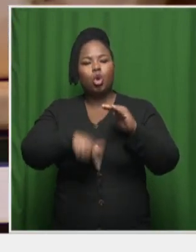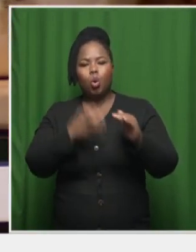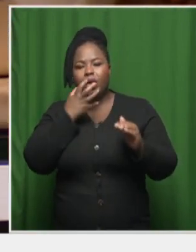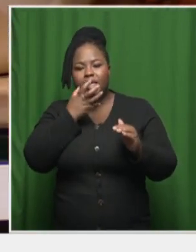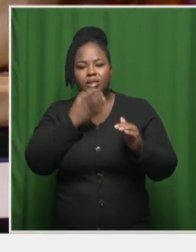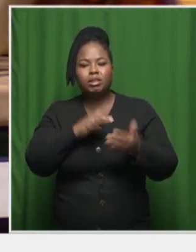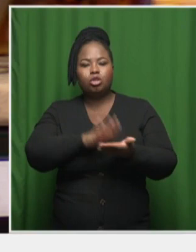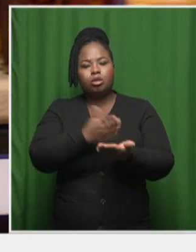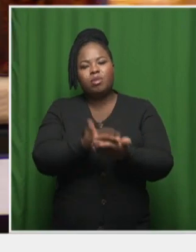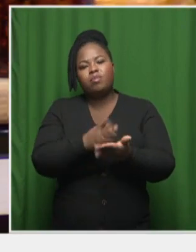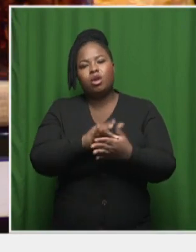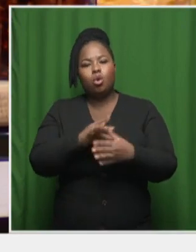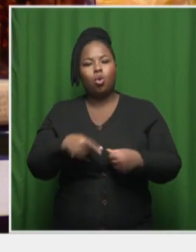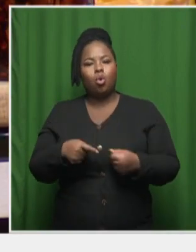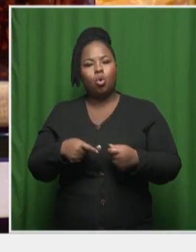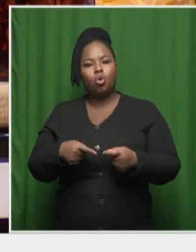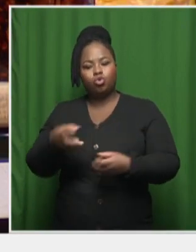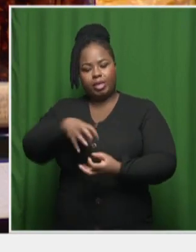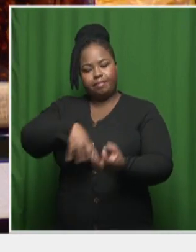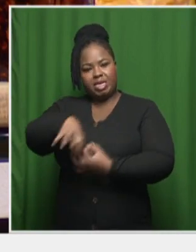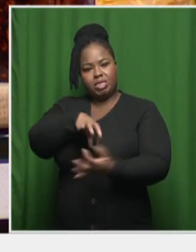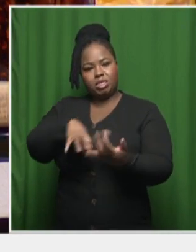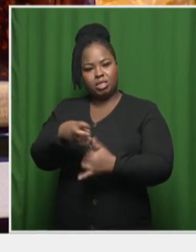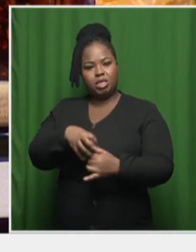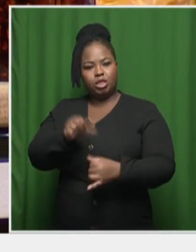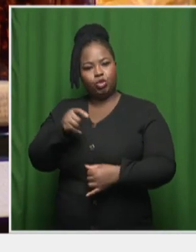a lovely stew. Right now, you can just think